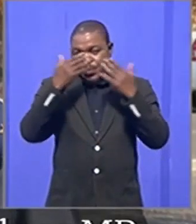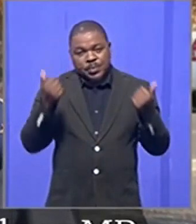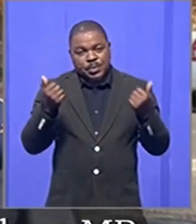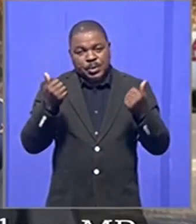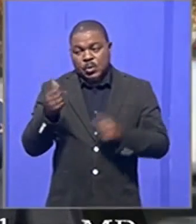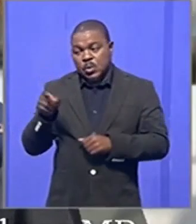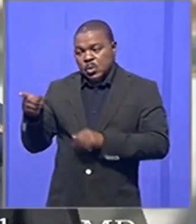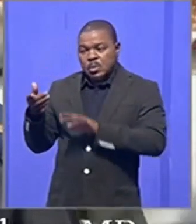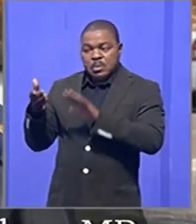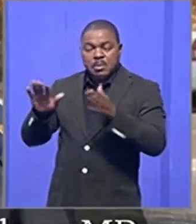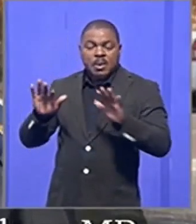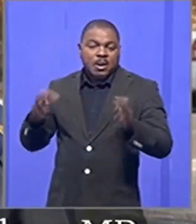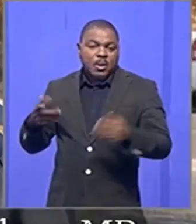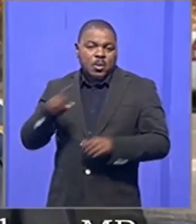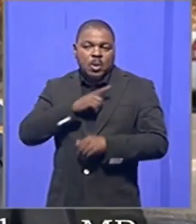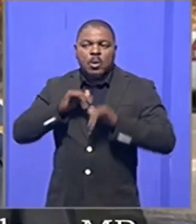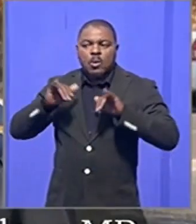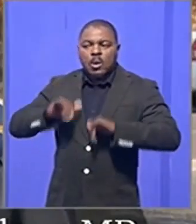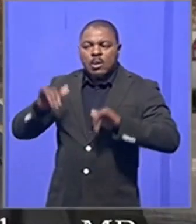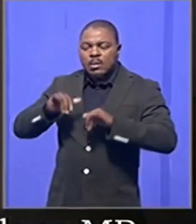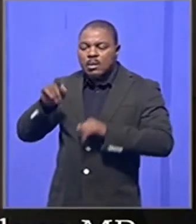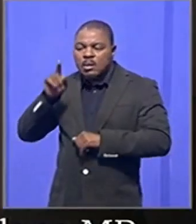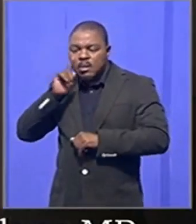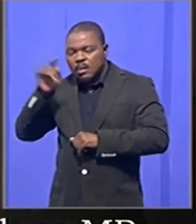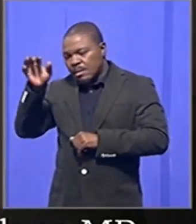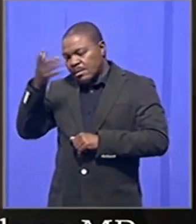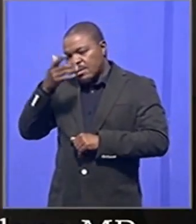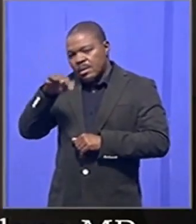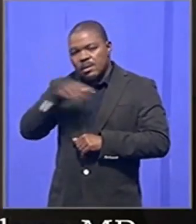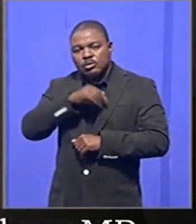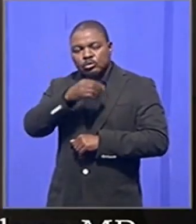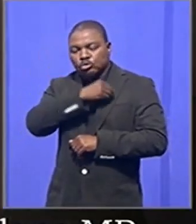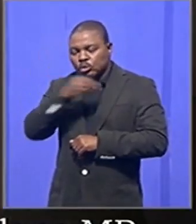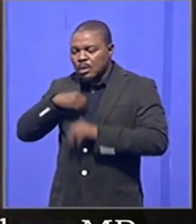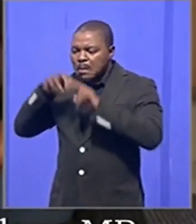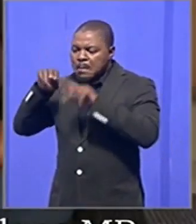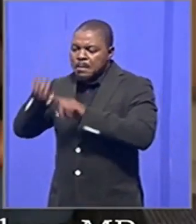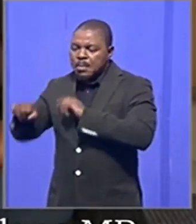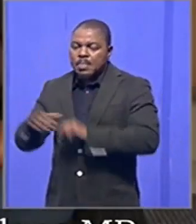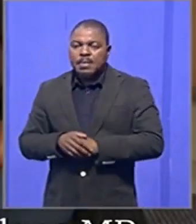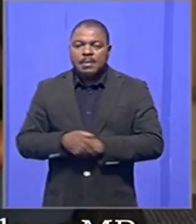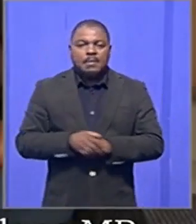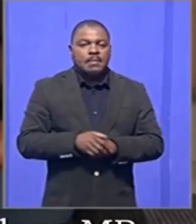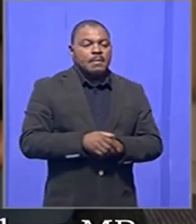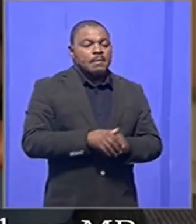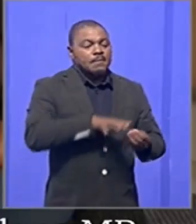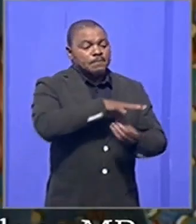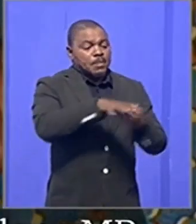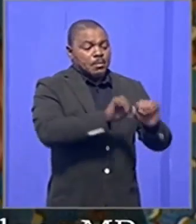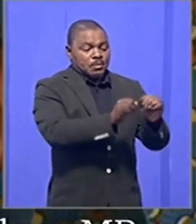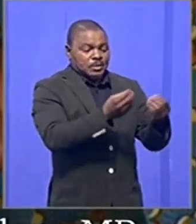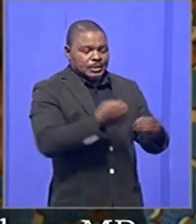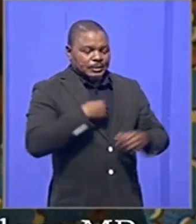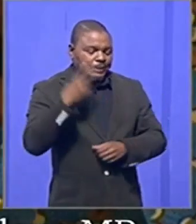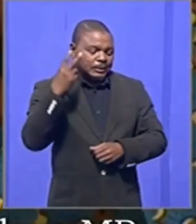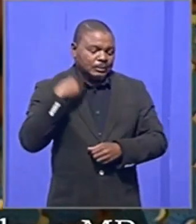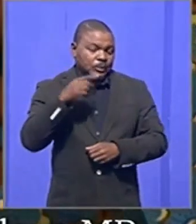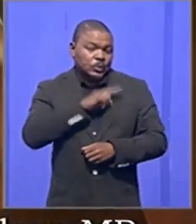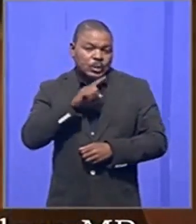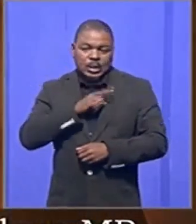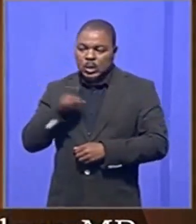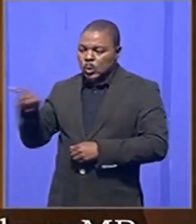death as we're waiting for the post-mortem results. Ba malapa bana bao ba bolailwego ba swabileng go feta molomo gore Thulare o hlokofetše a se